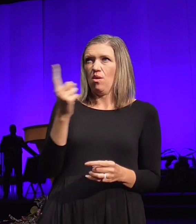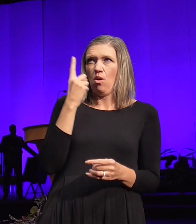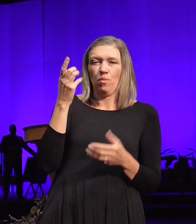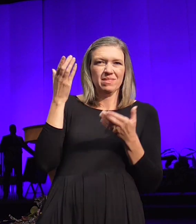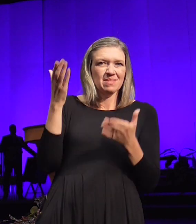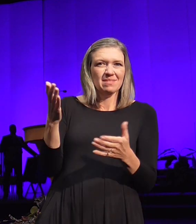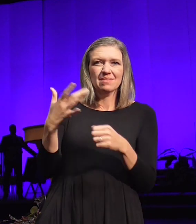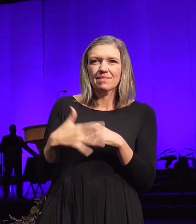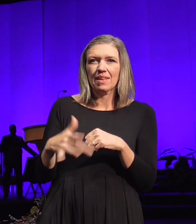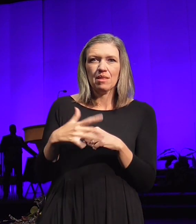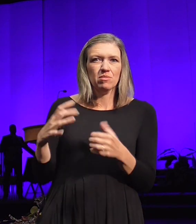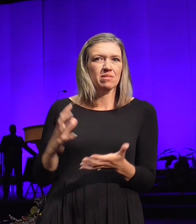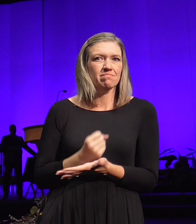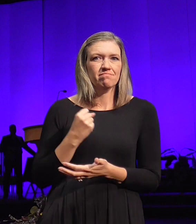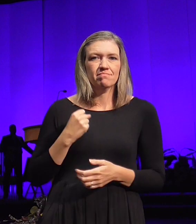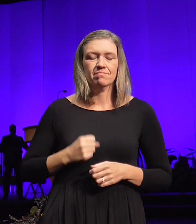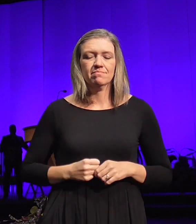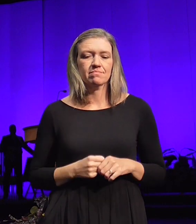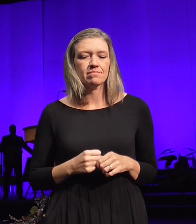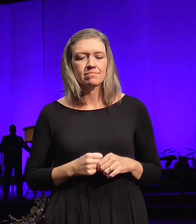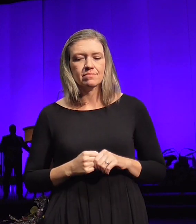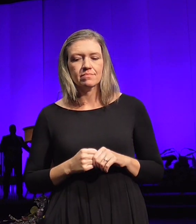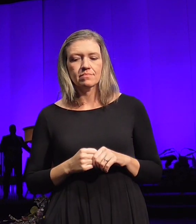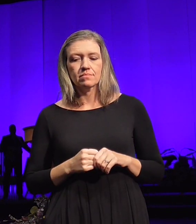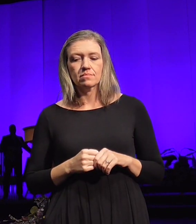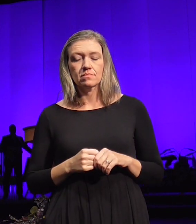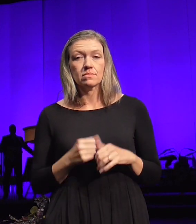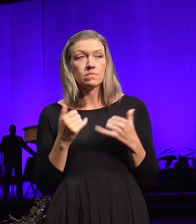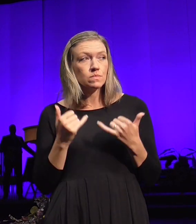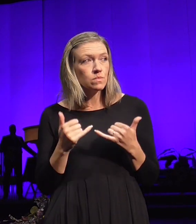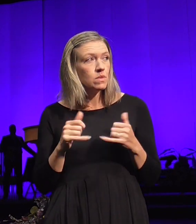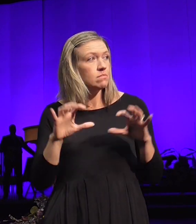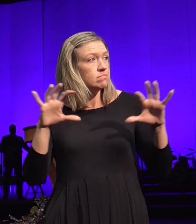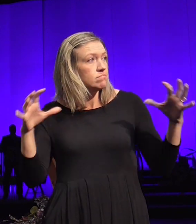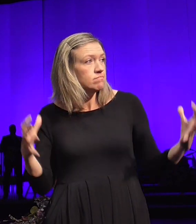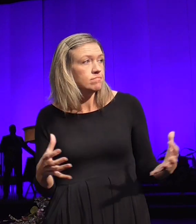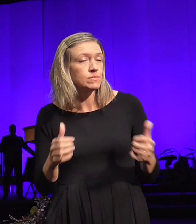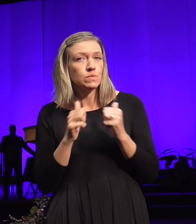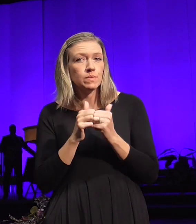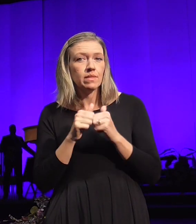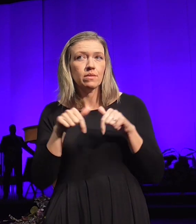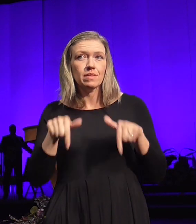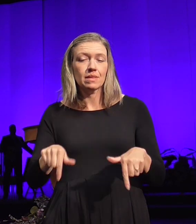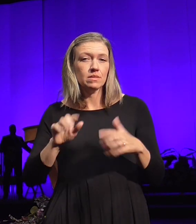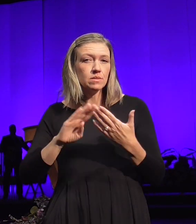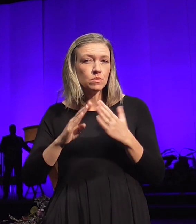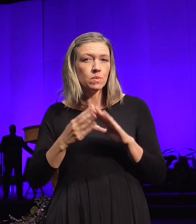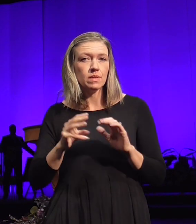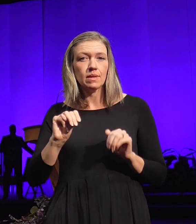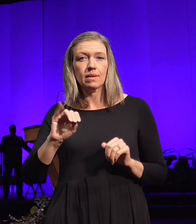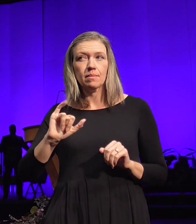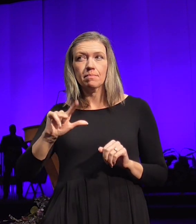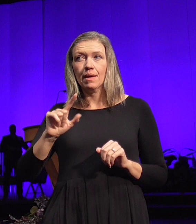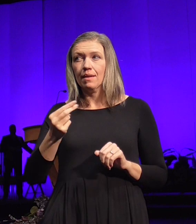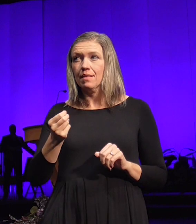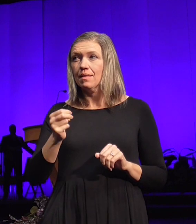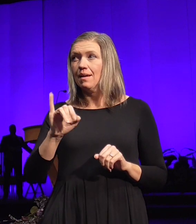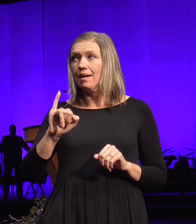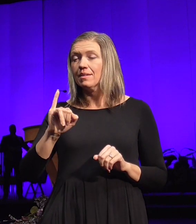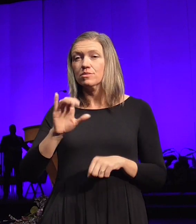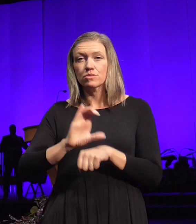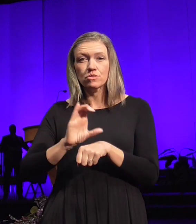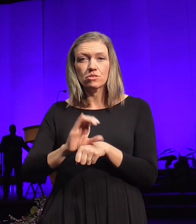to us. And as we gather today in this Mile High Church community, in this